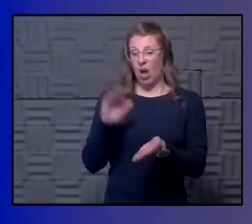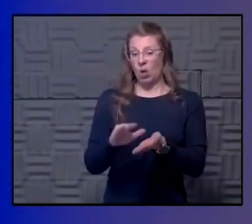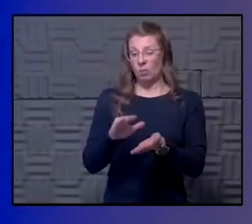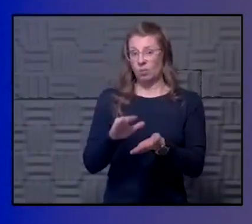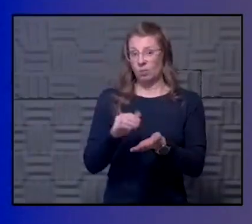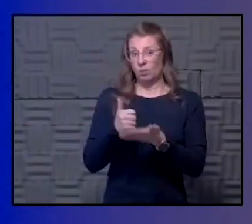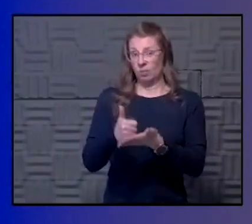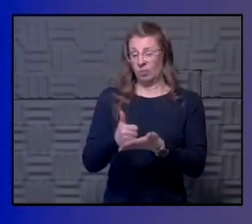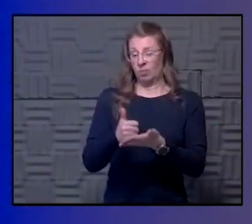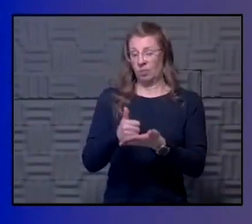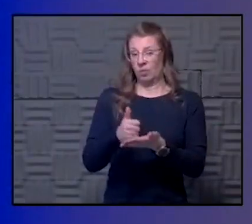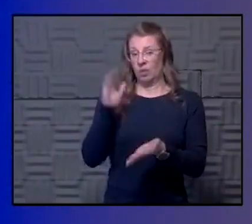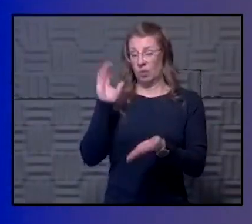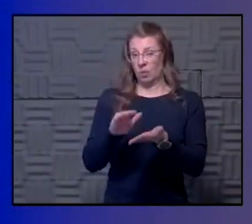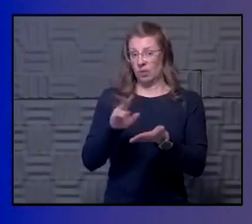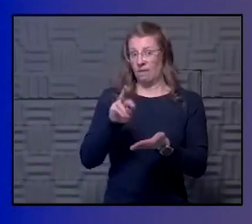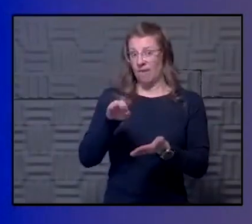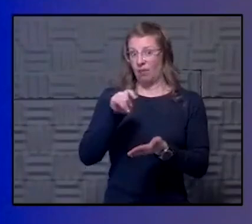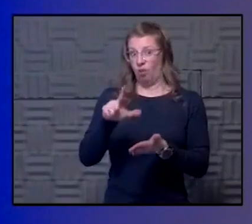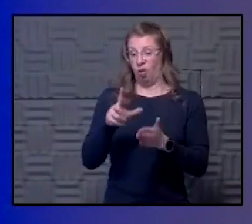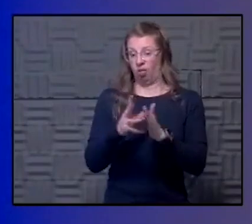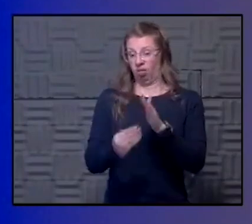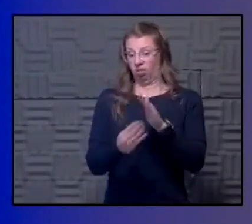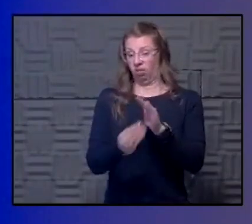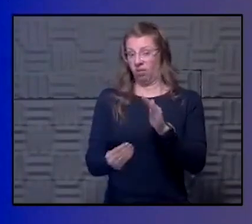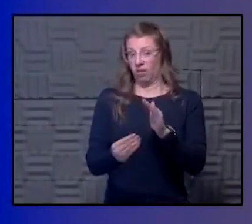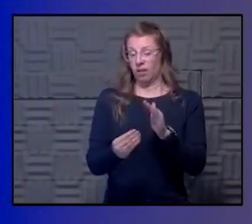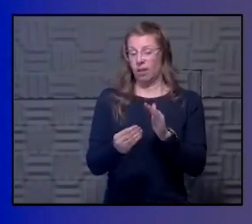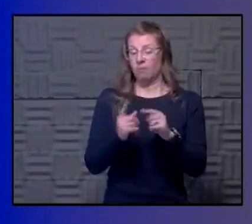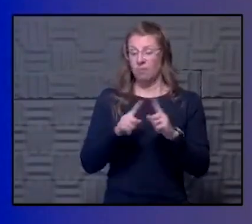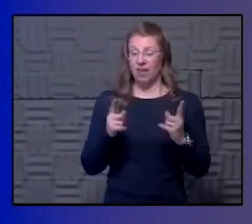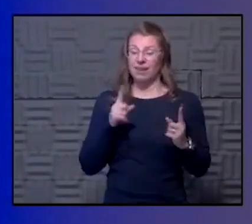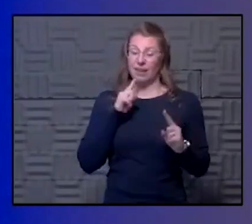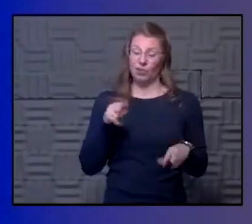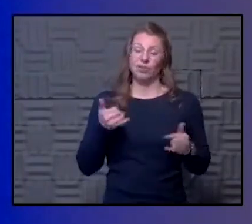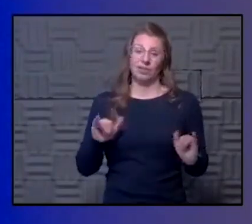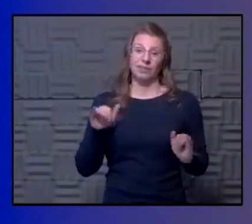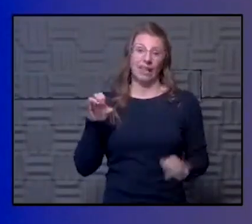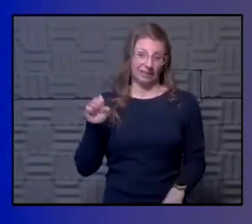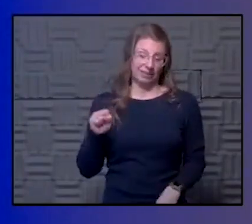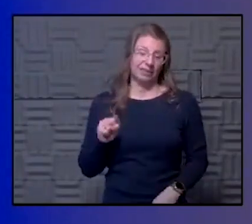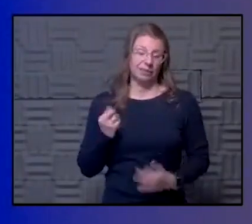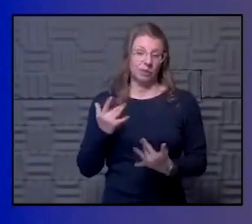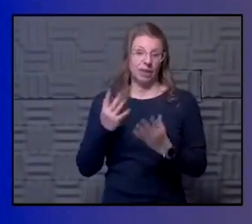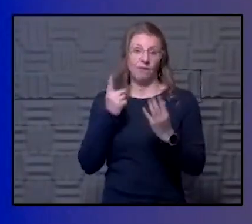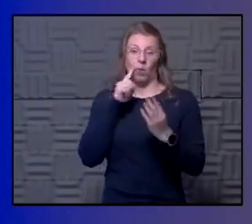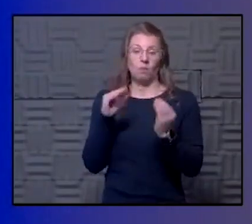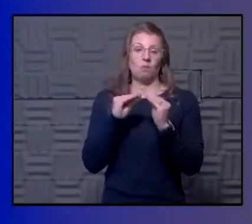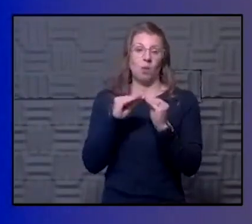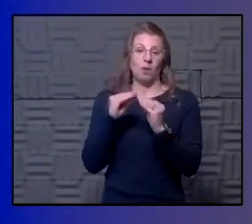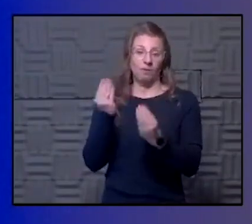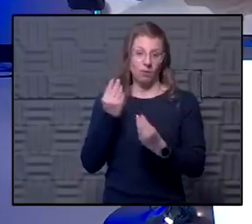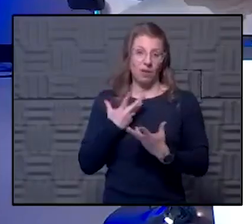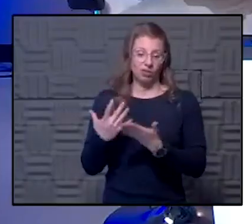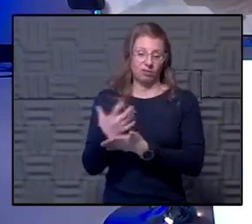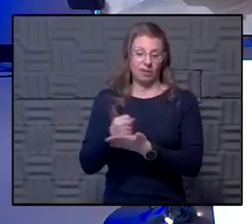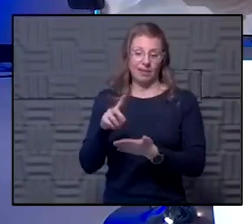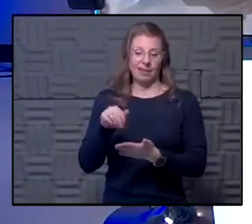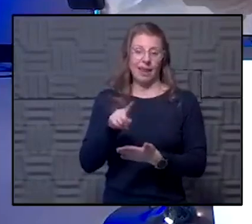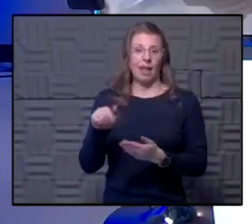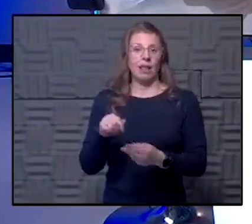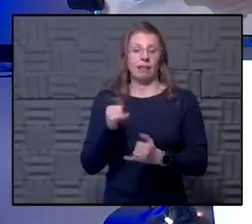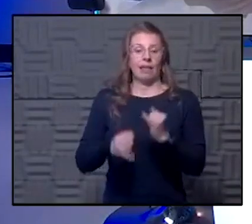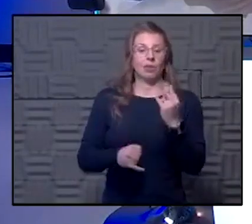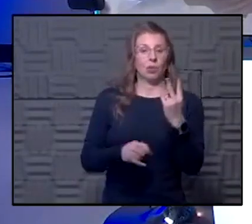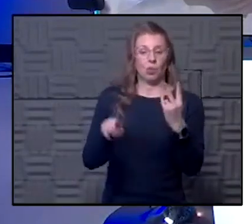replication. But I think right now the answer is still yes. We still need to wait for more data and more information on that. Last two